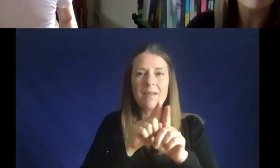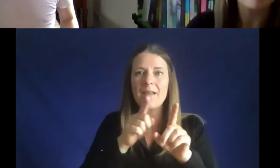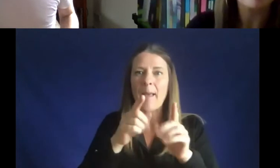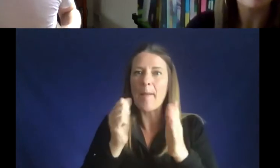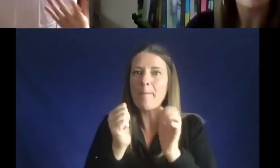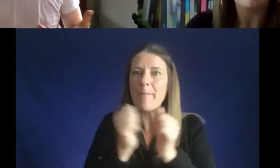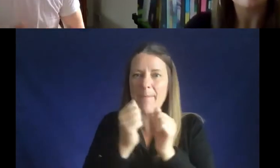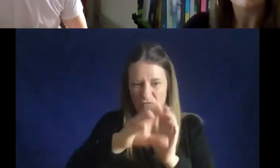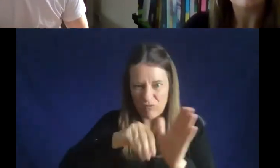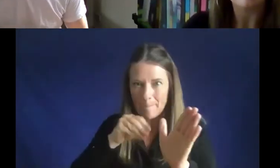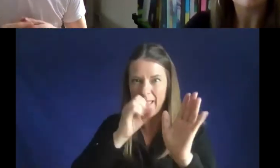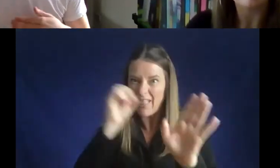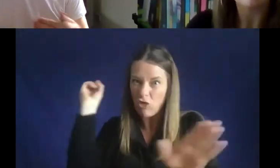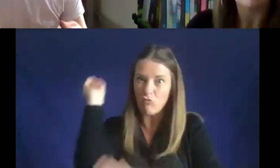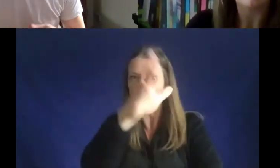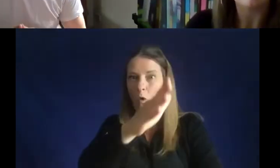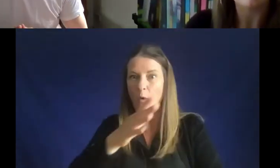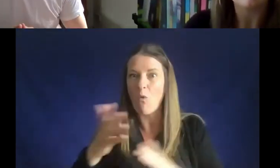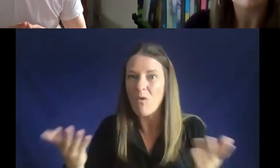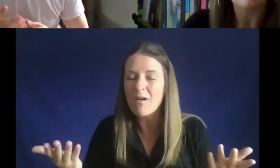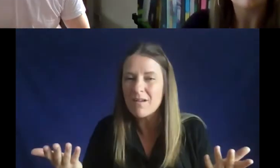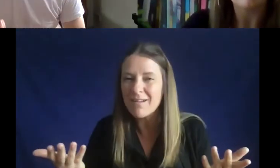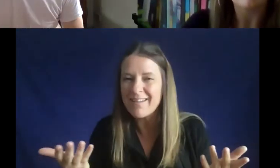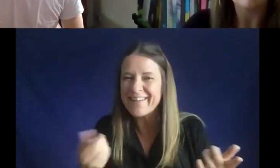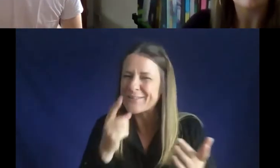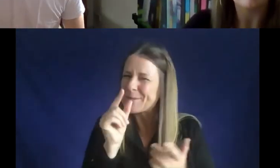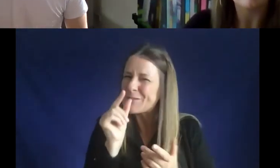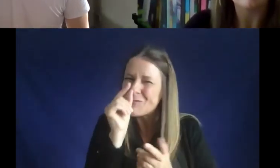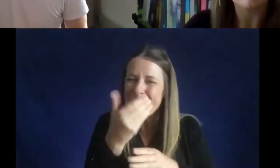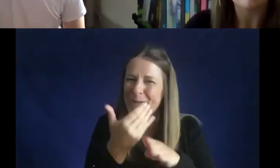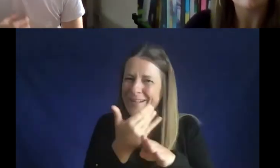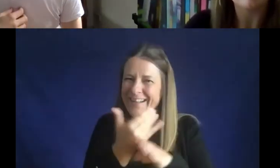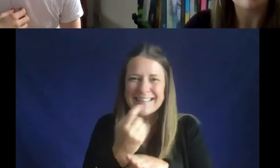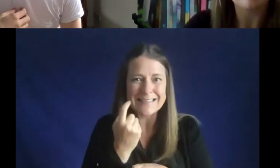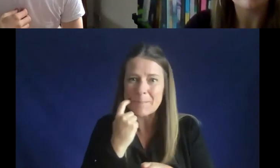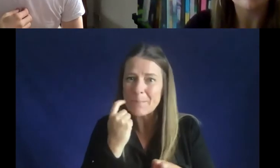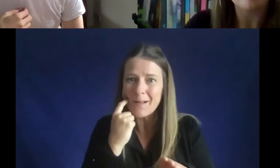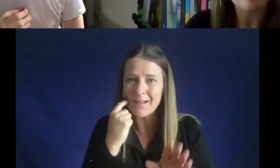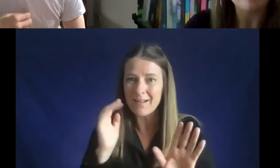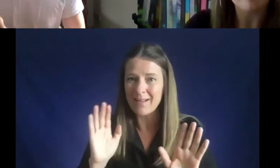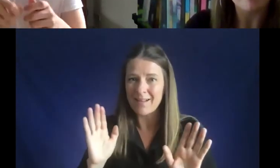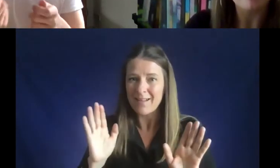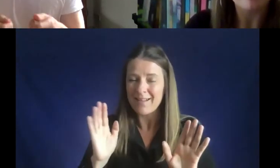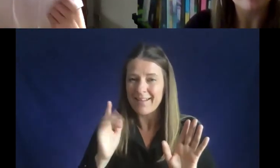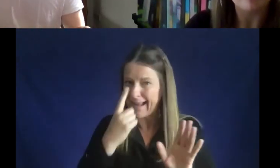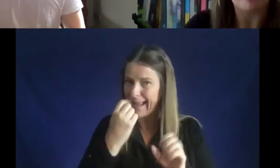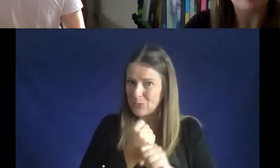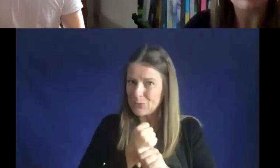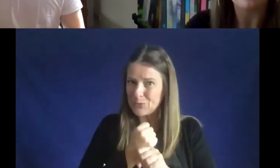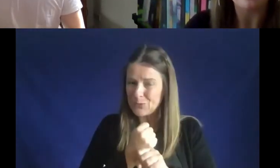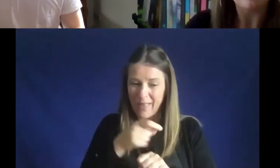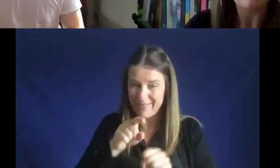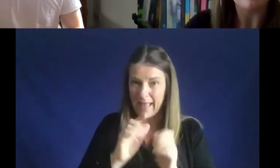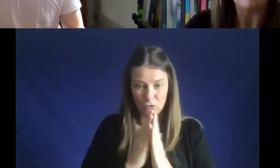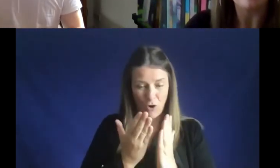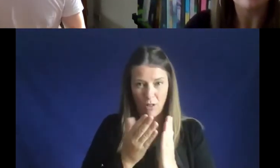And so yeah, I took inspiration from little tasks like that that are quite simple, and you can flick through it and you can land on